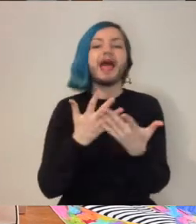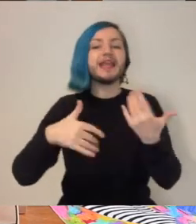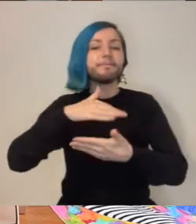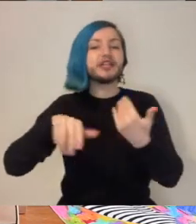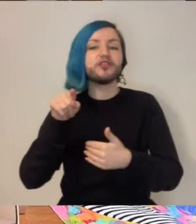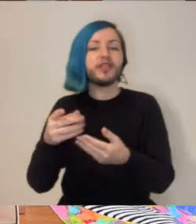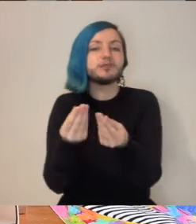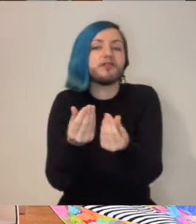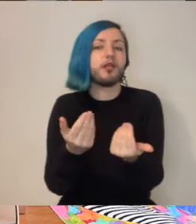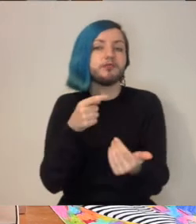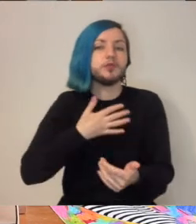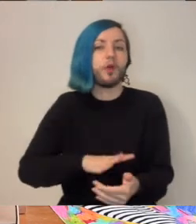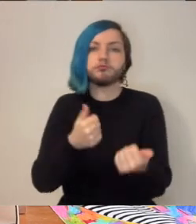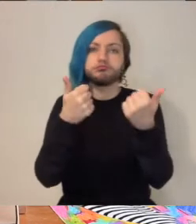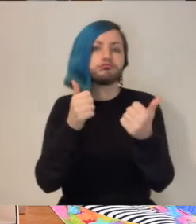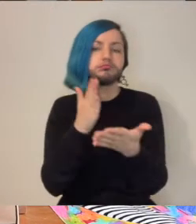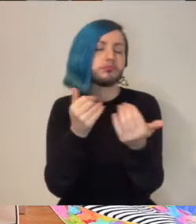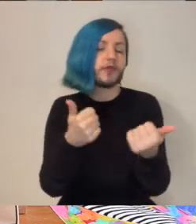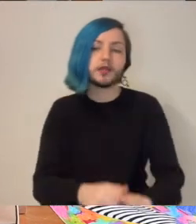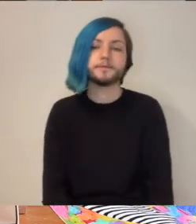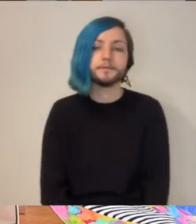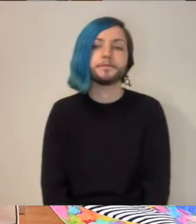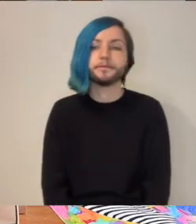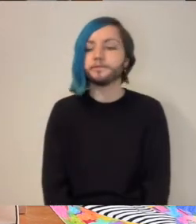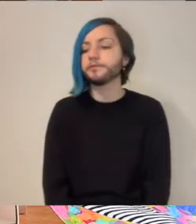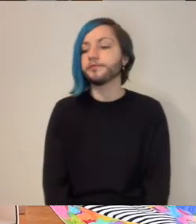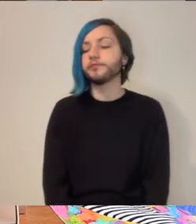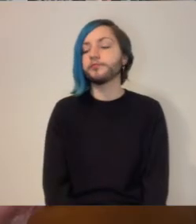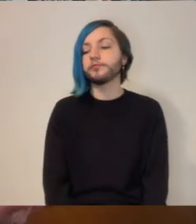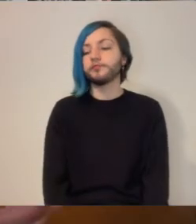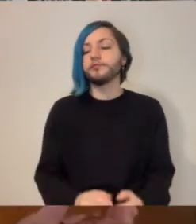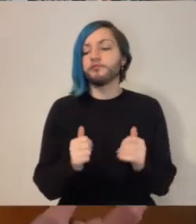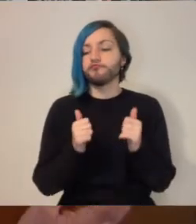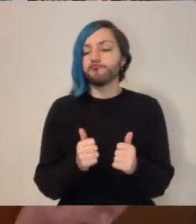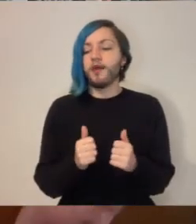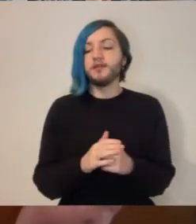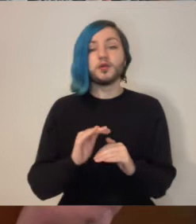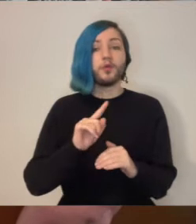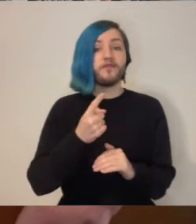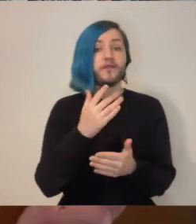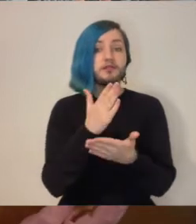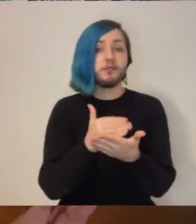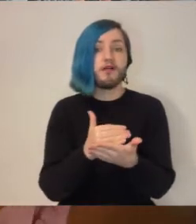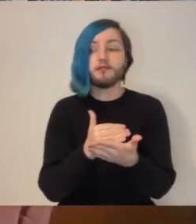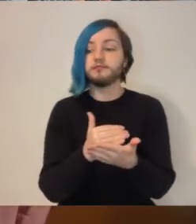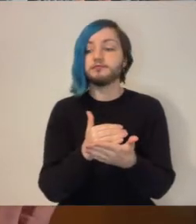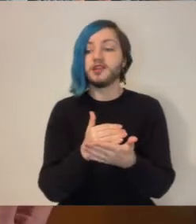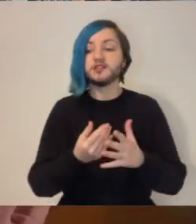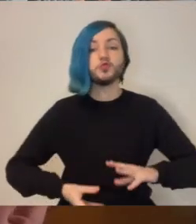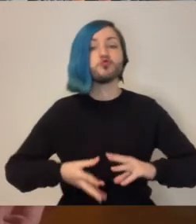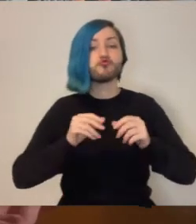any mixture of these materials that you want to use will be fine. So the first part is